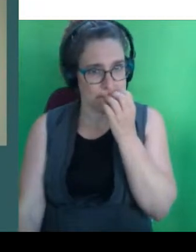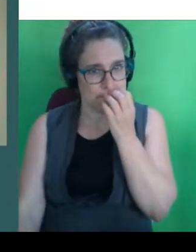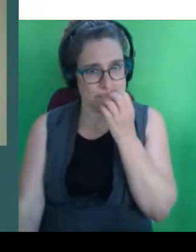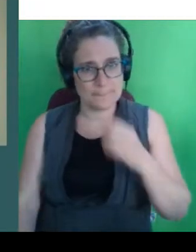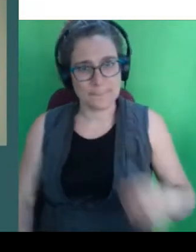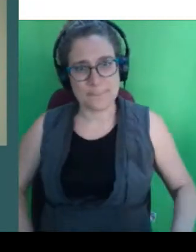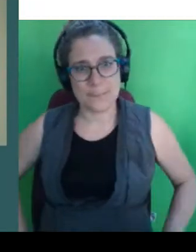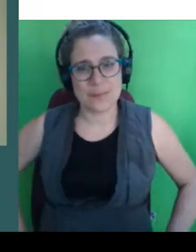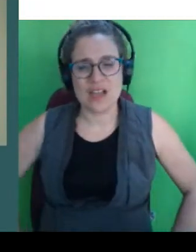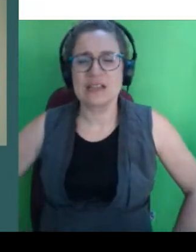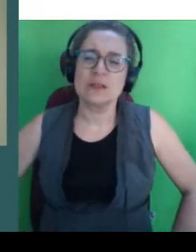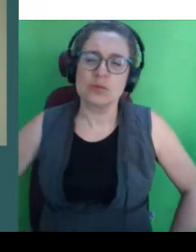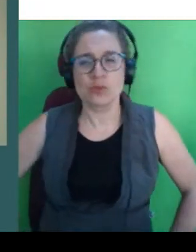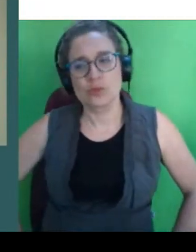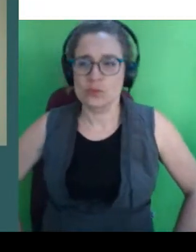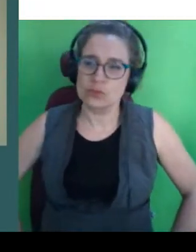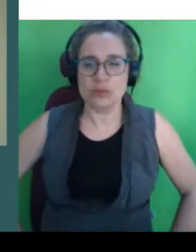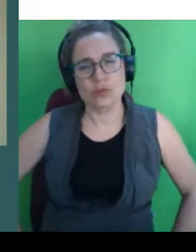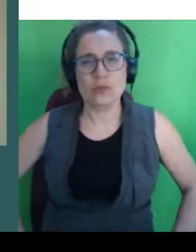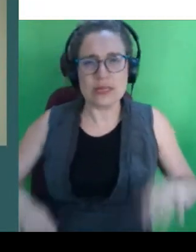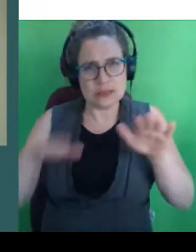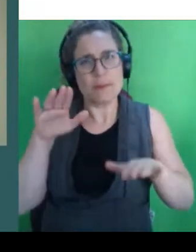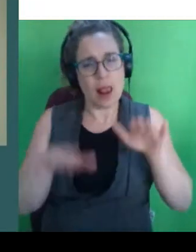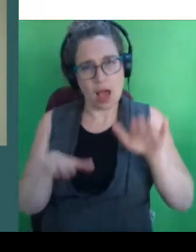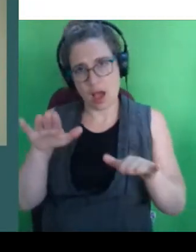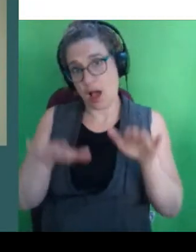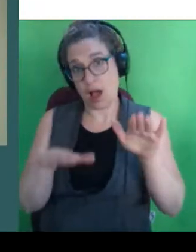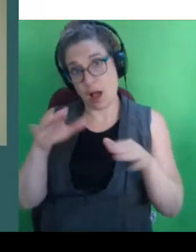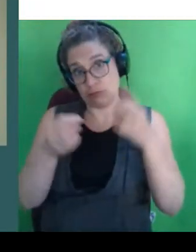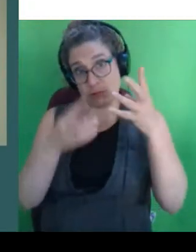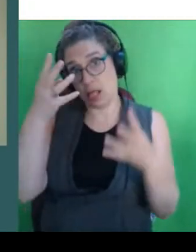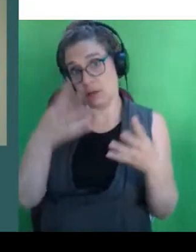similar accuracy for the most part.